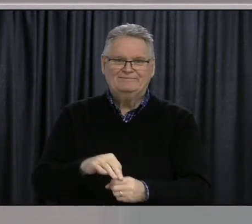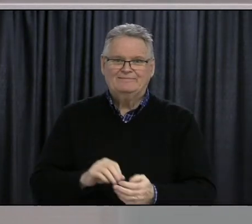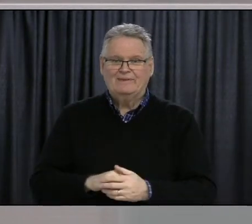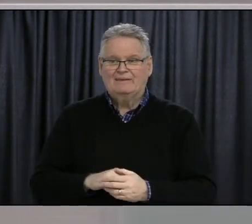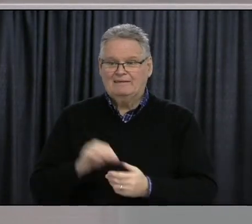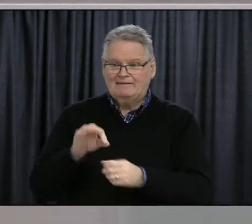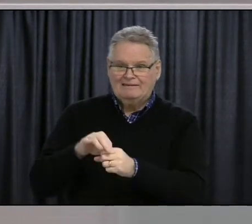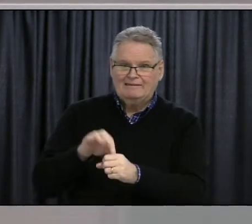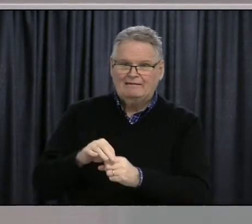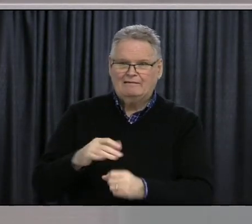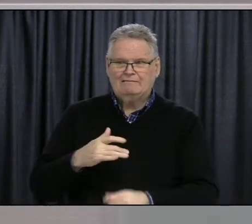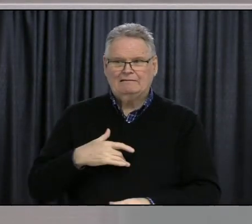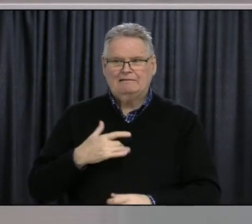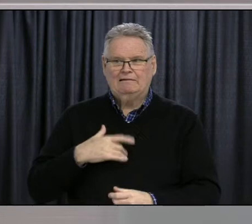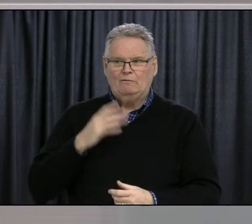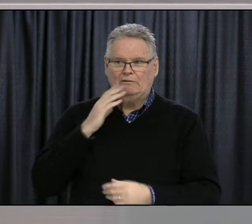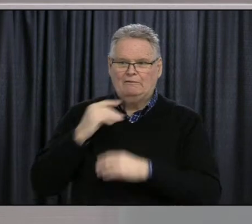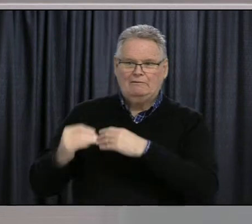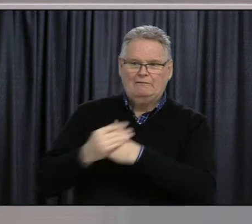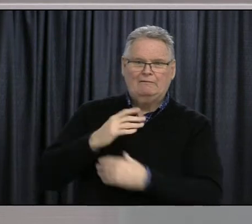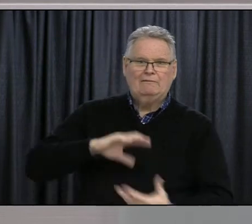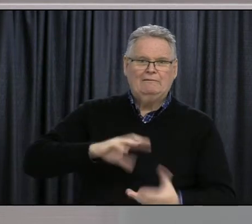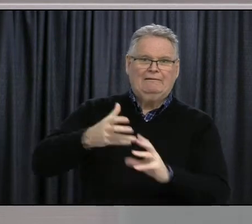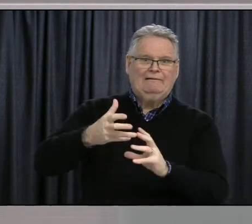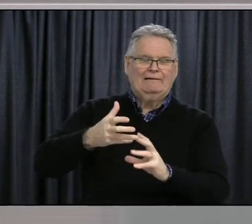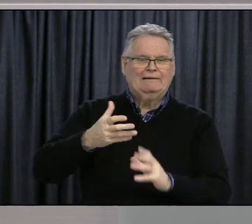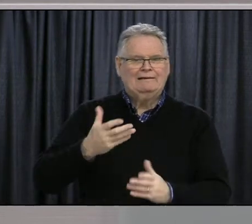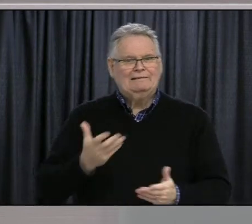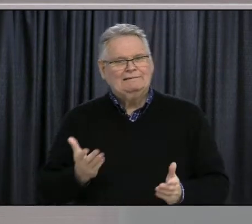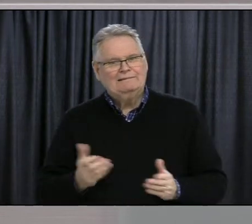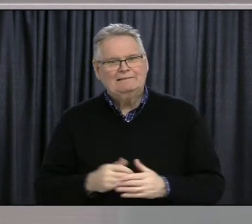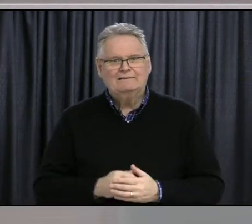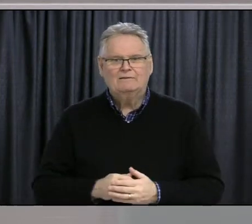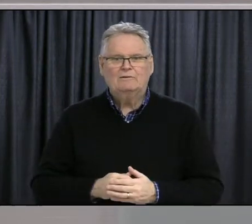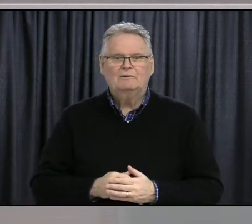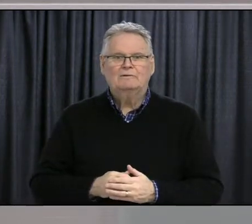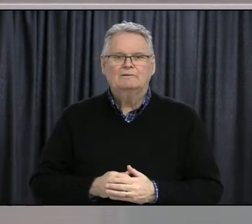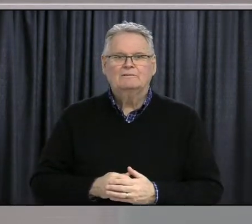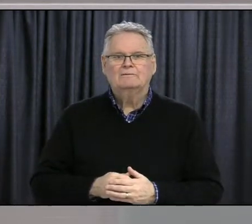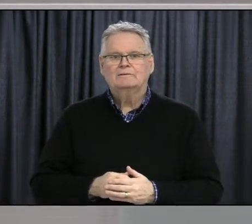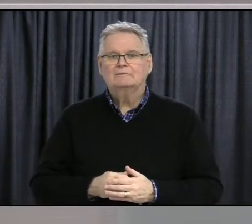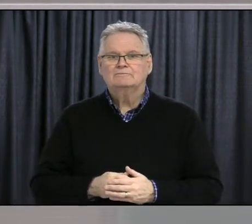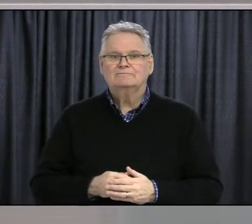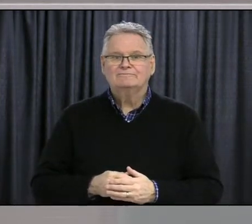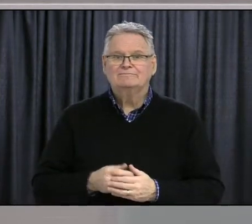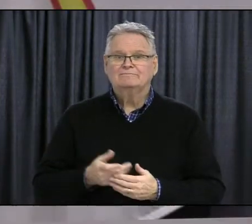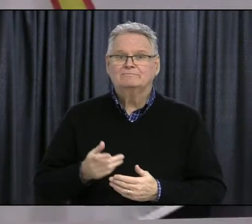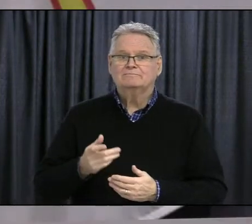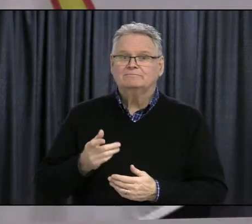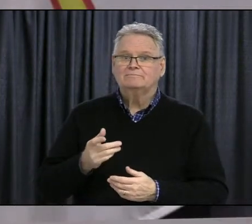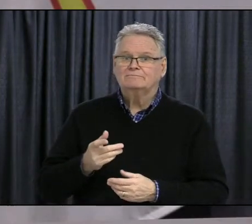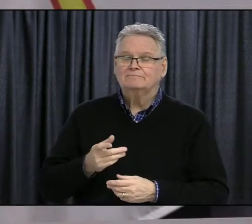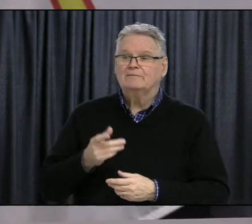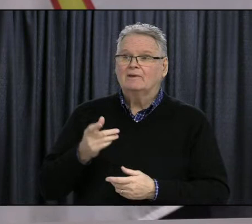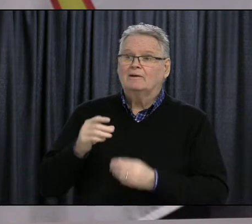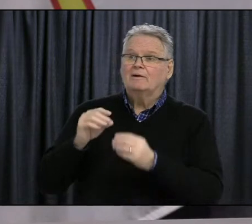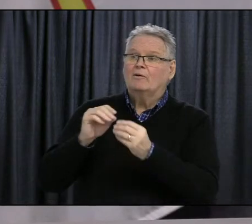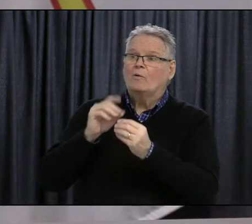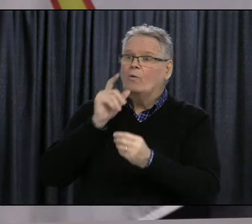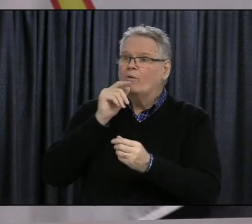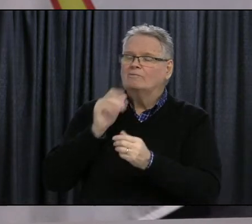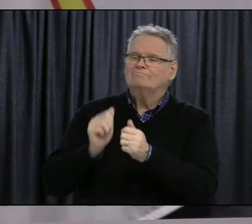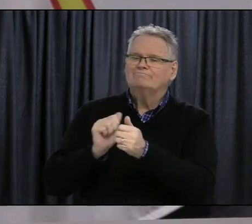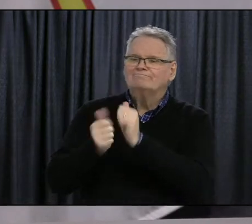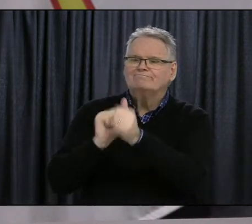do you advise that candidates take any extra precautions now as they're going around doing their campaign? So I would